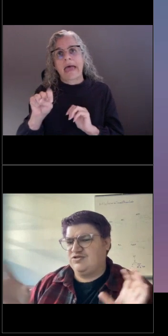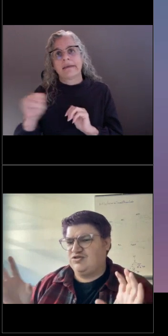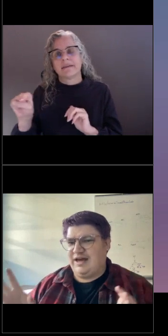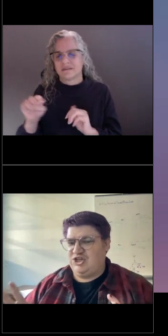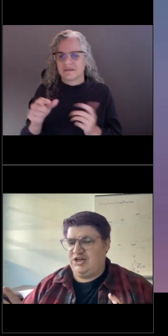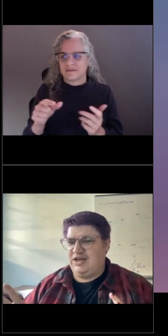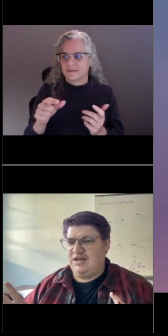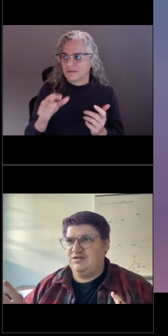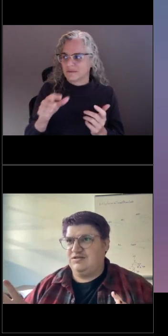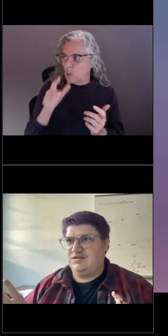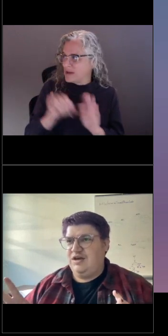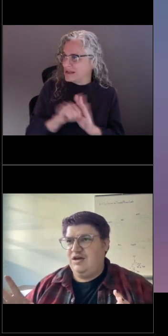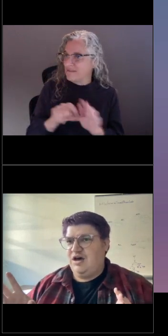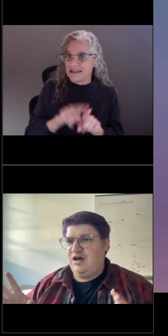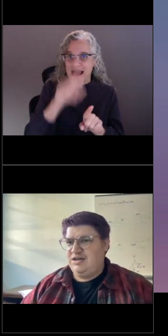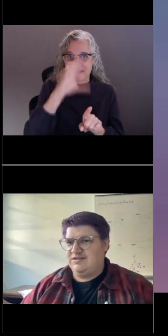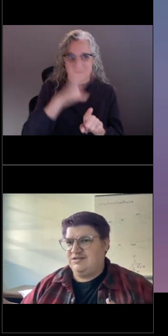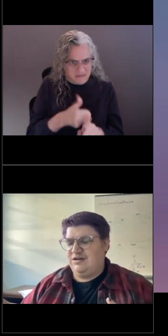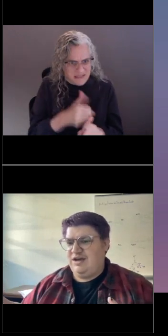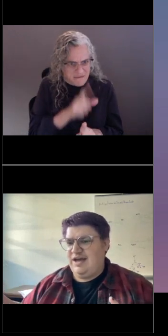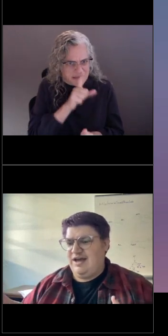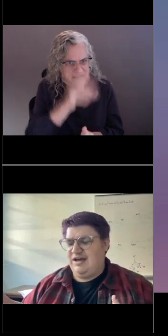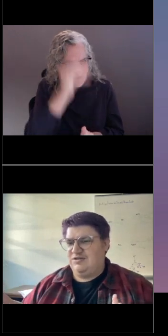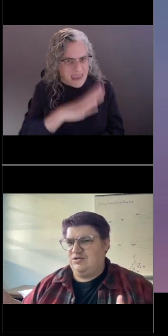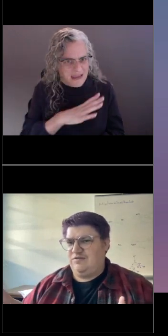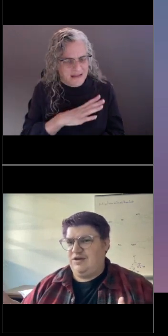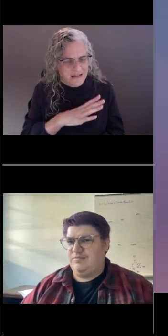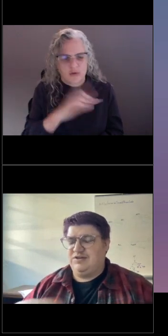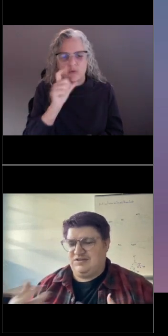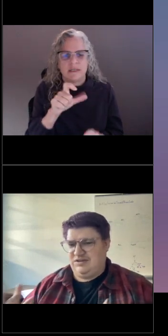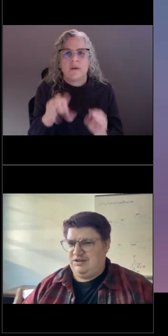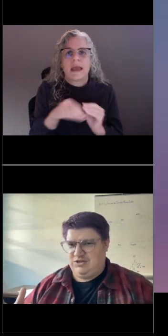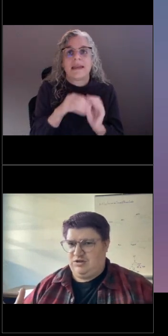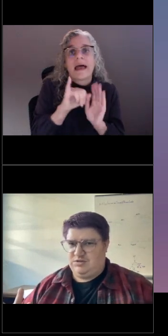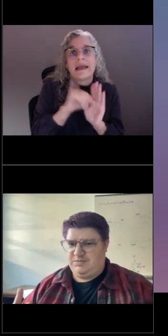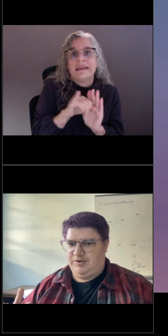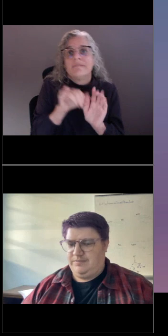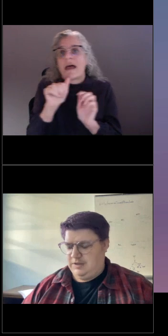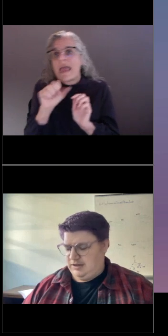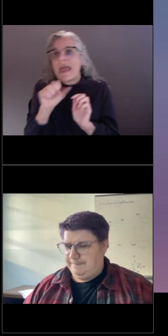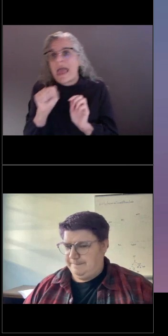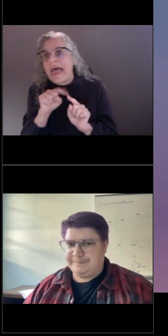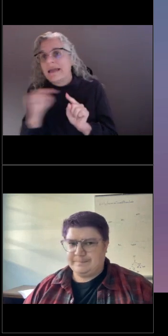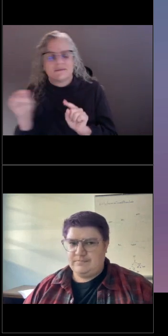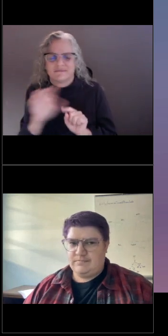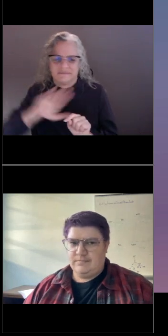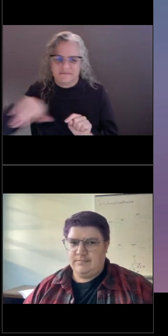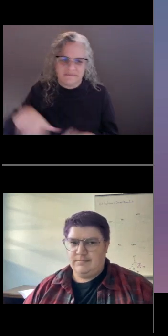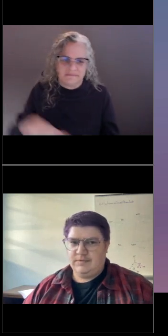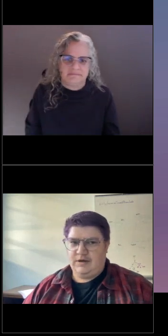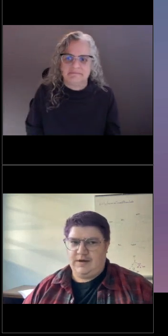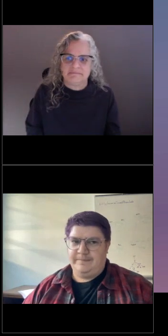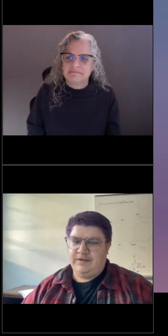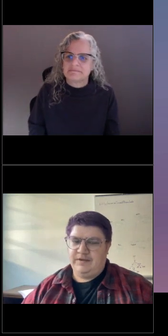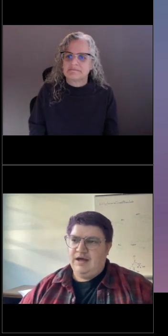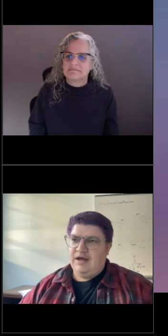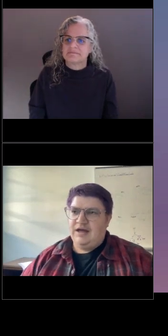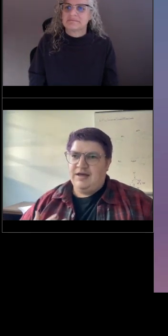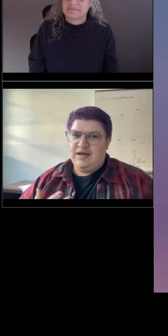this extra hedging is unnecessary and sort of implicitly misgenders people again.